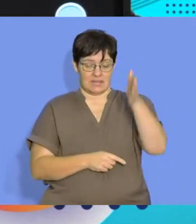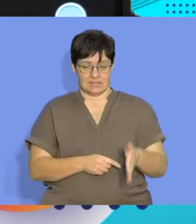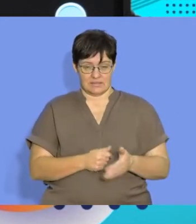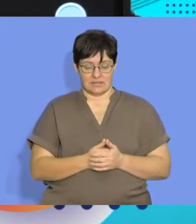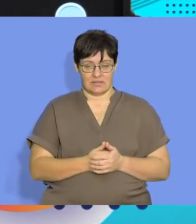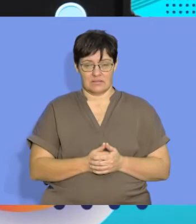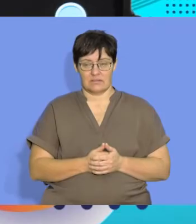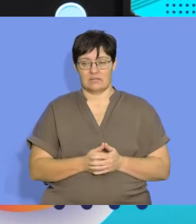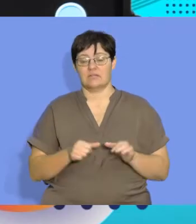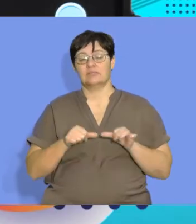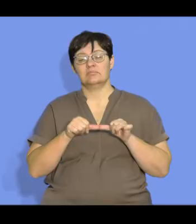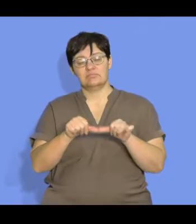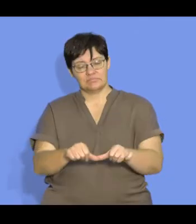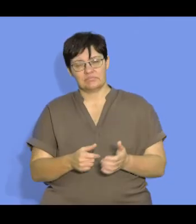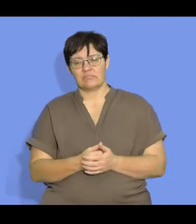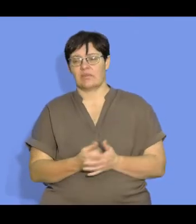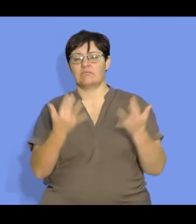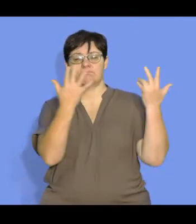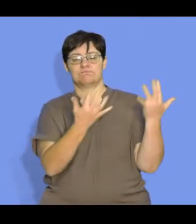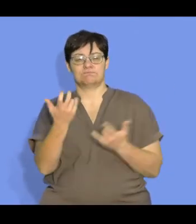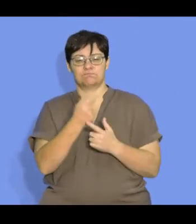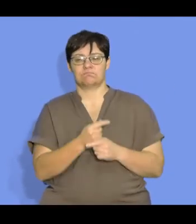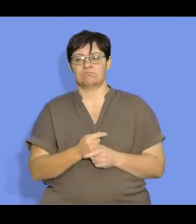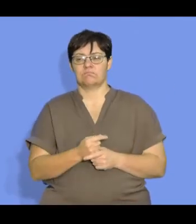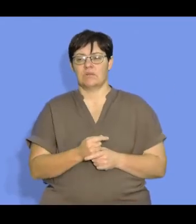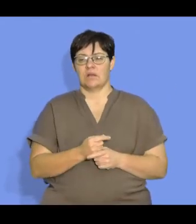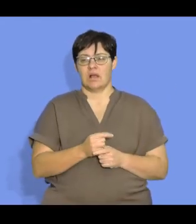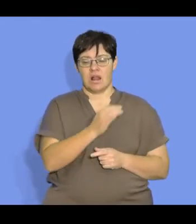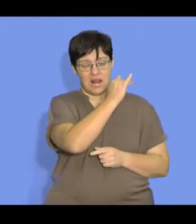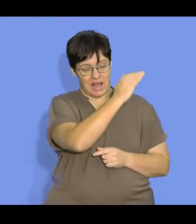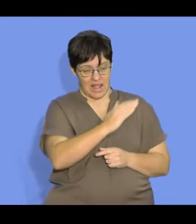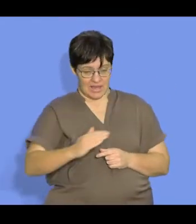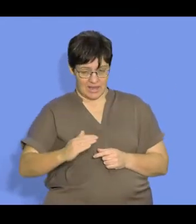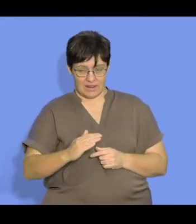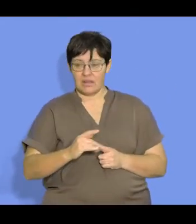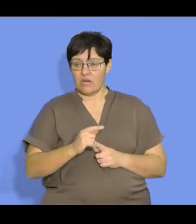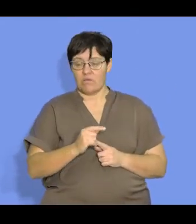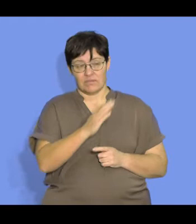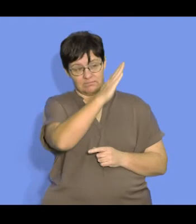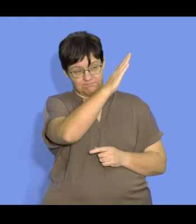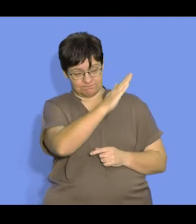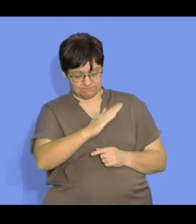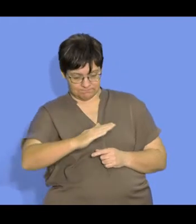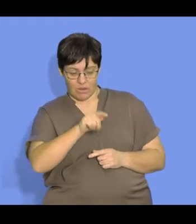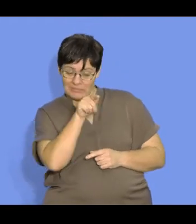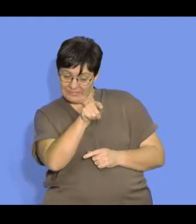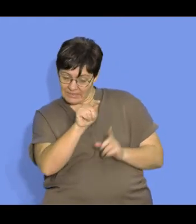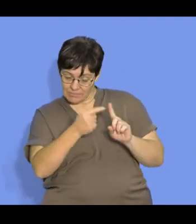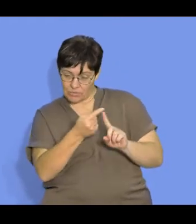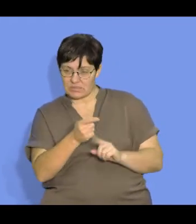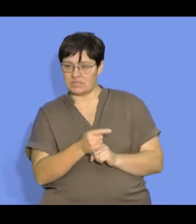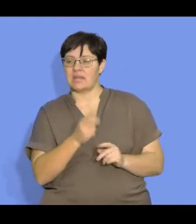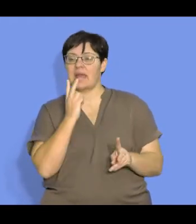axis. If we go on and we go work out a tangent line of the gradient, maybe at that